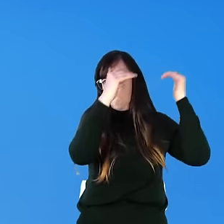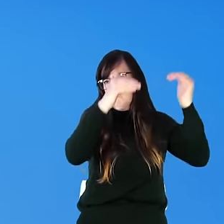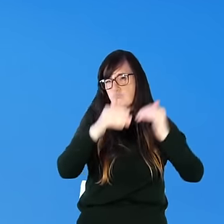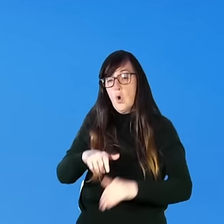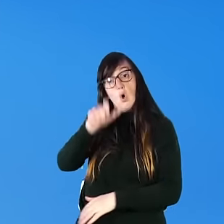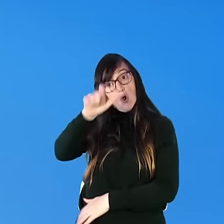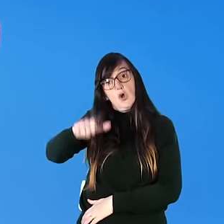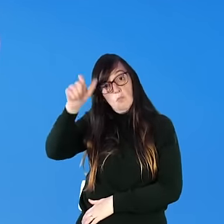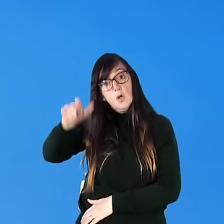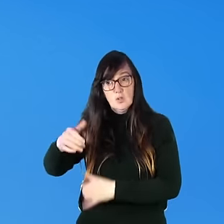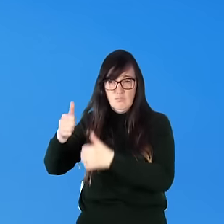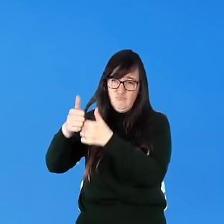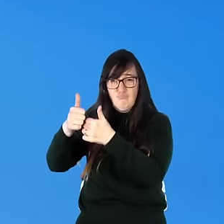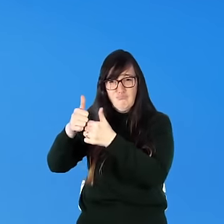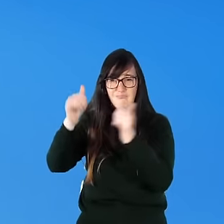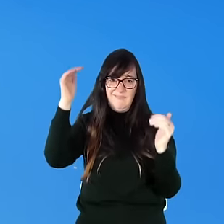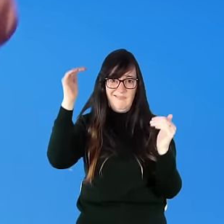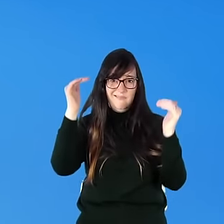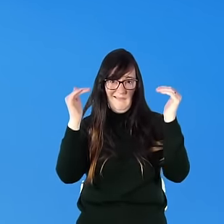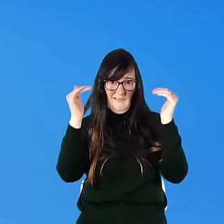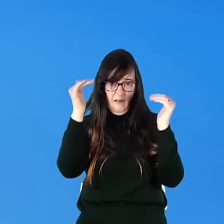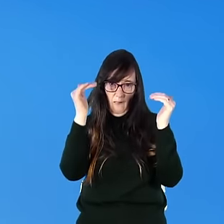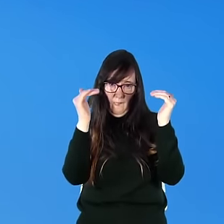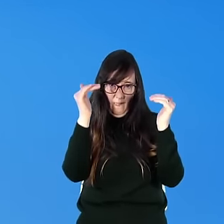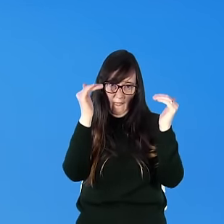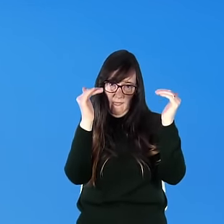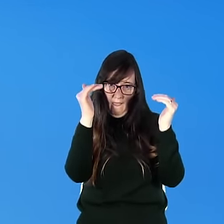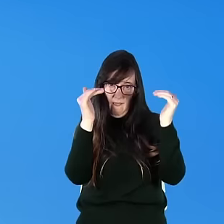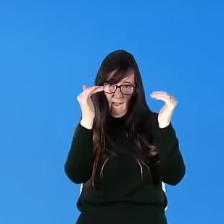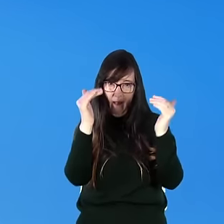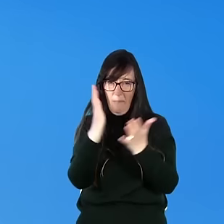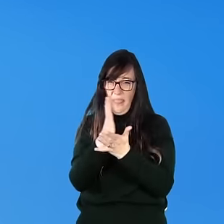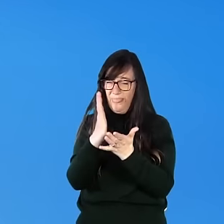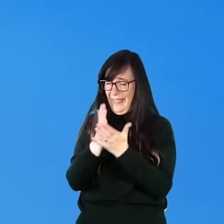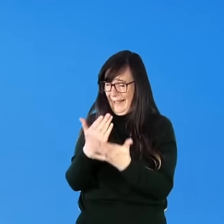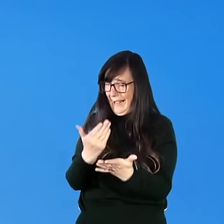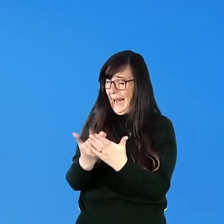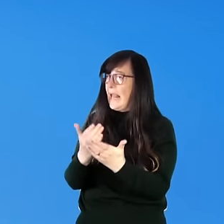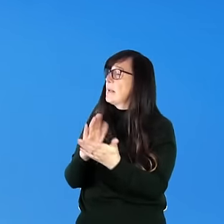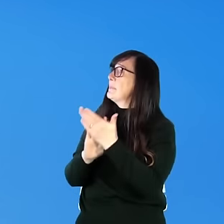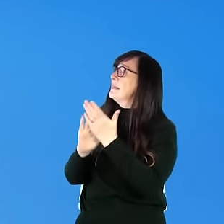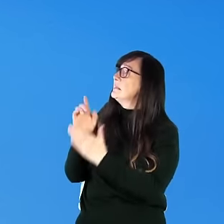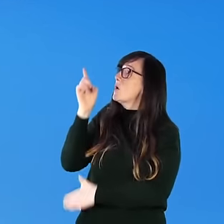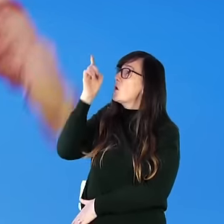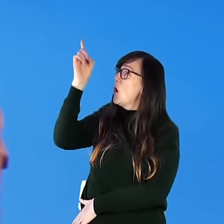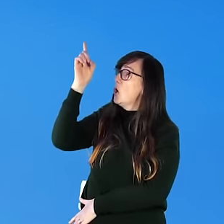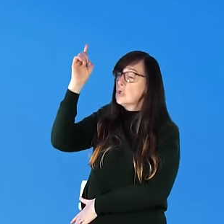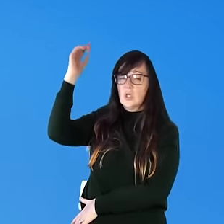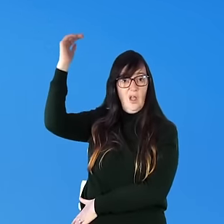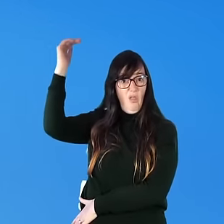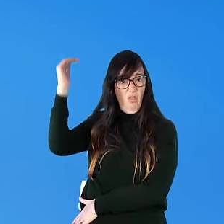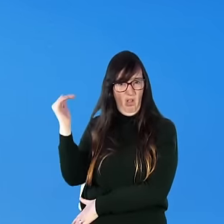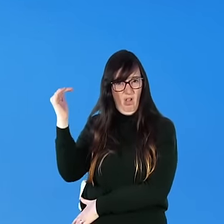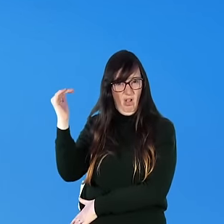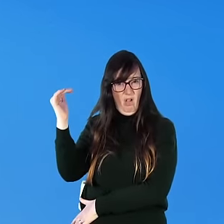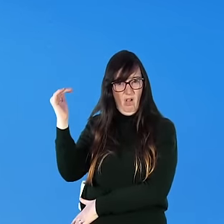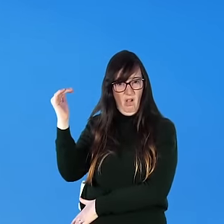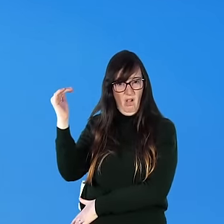claim that is actually to diminish God, in whose image we are made.